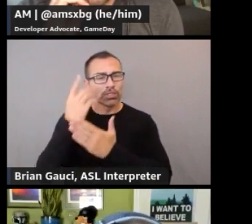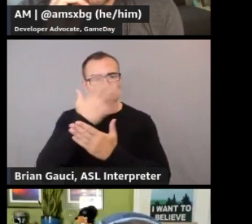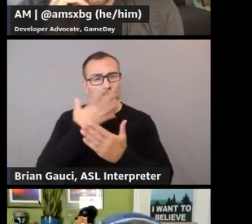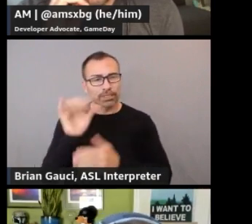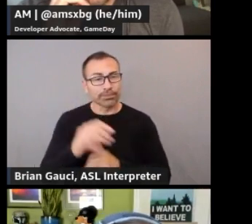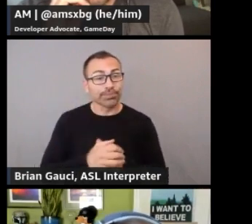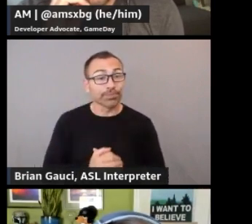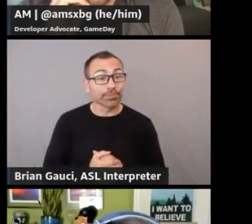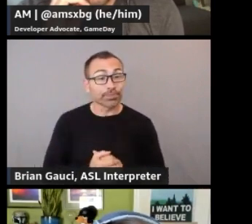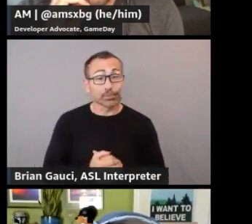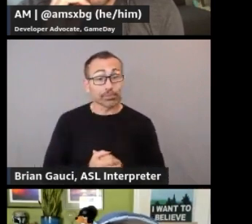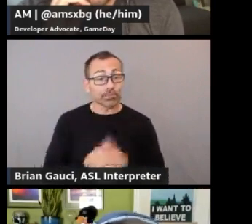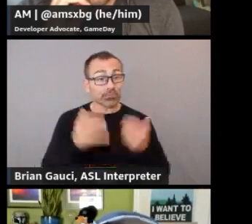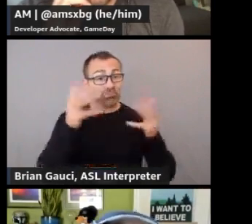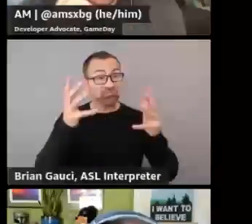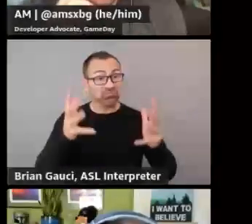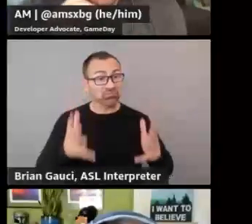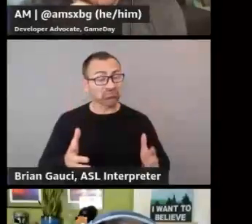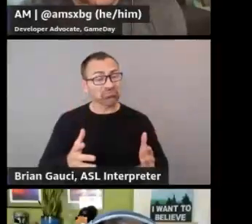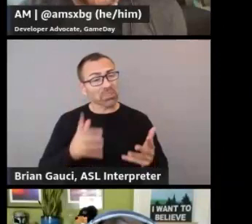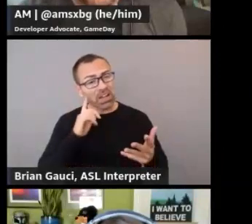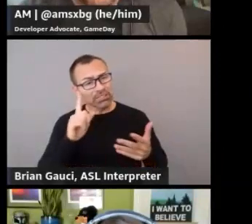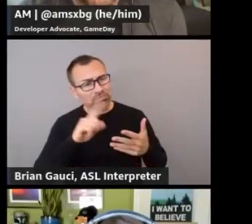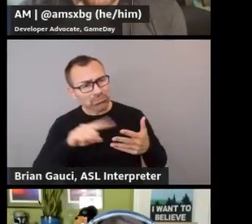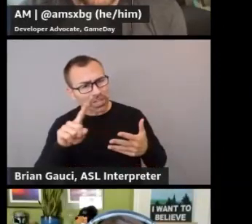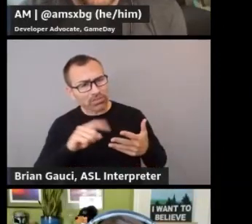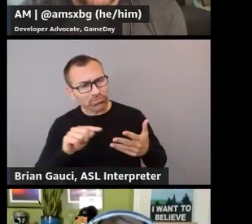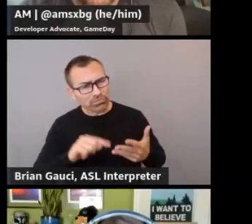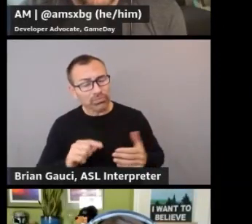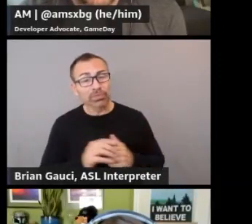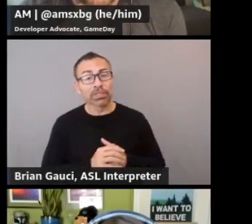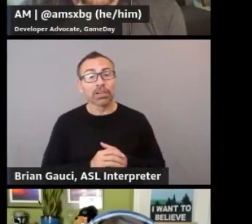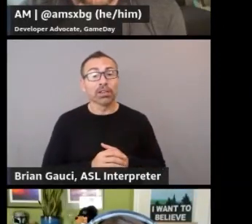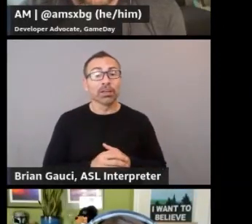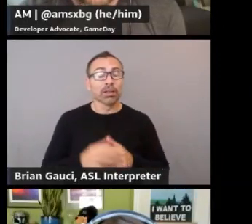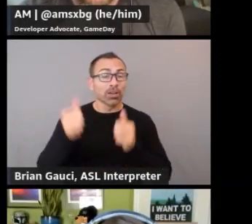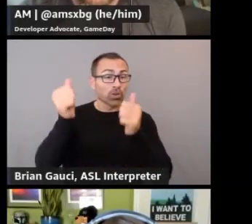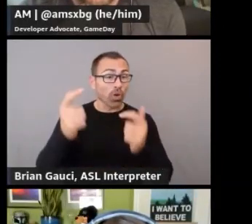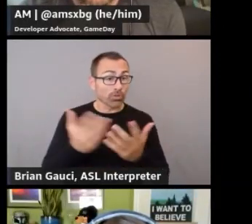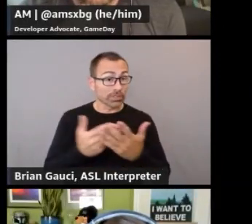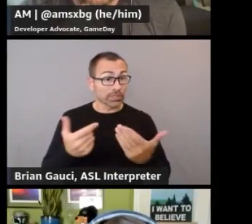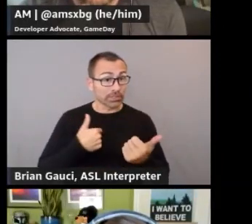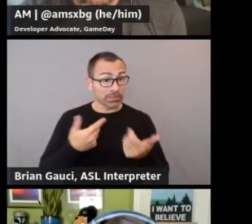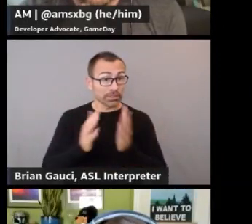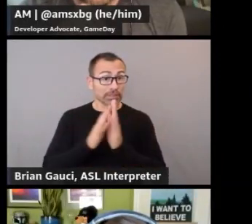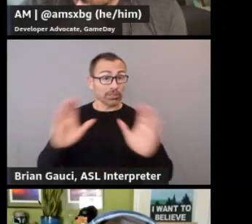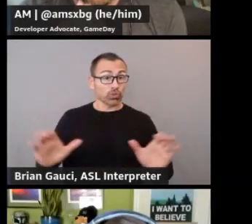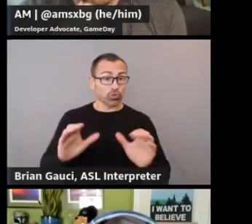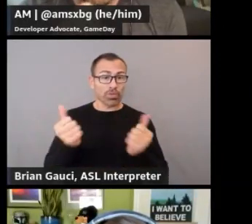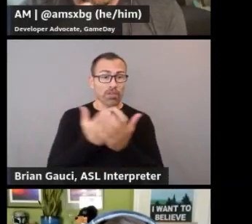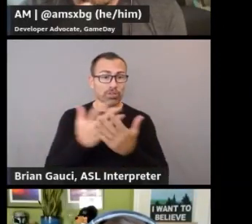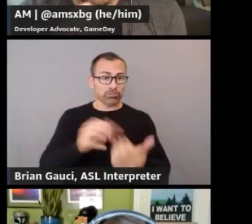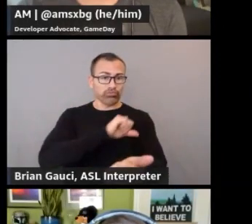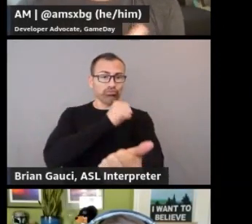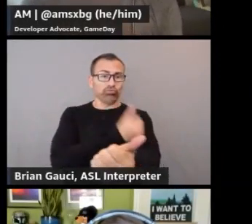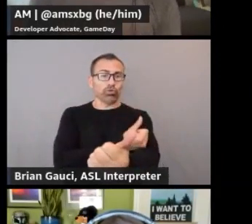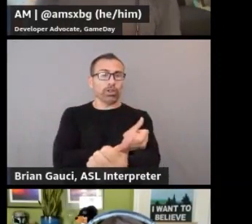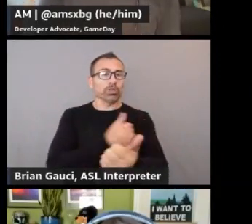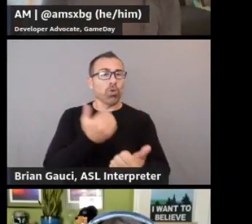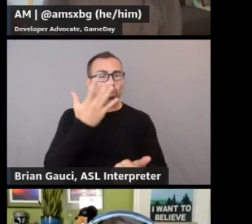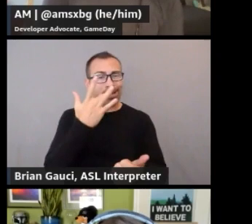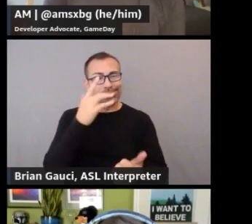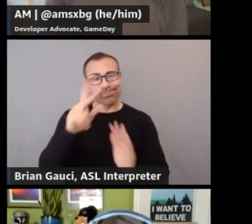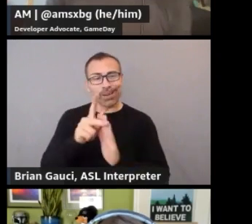so I did all of those things. I checked the task, and all of those things that I asked to do, they're all authorized by policy 1 because